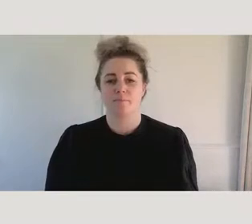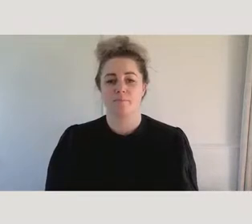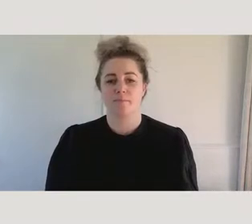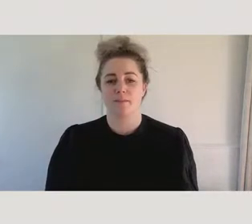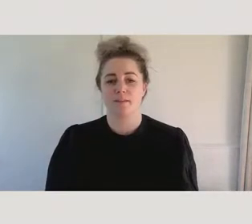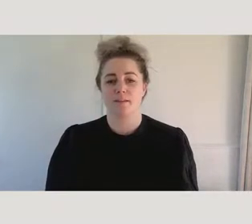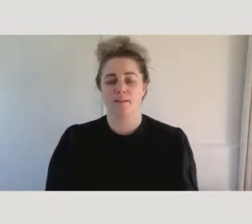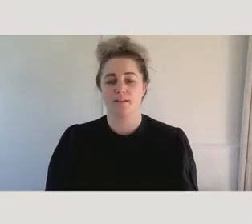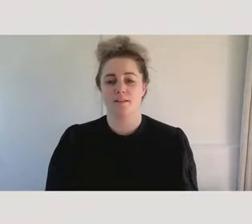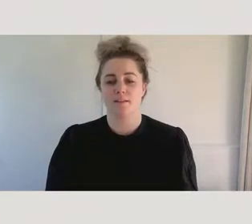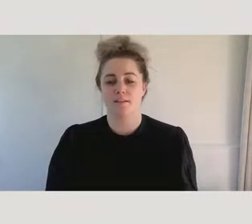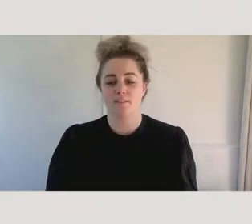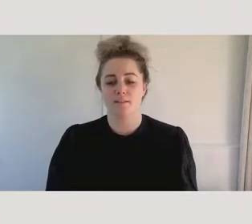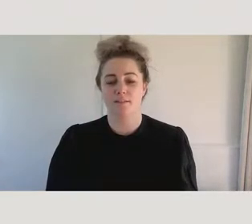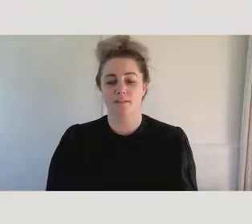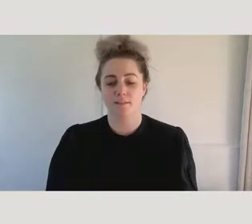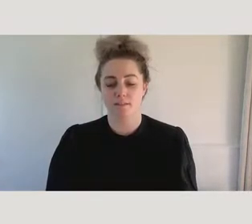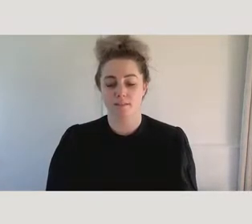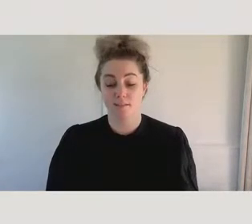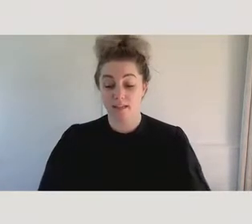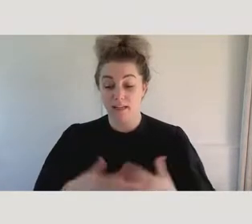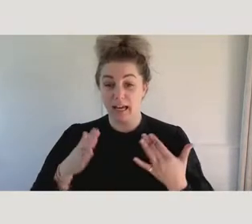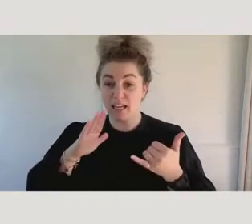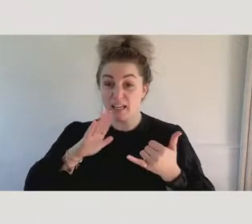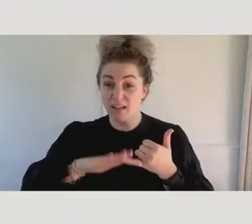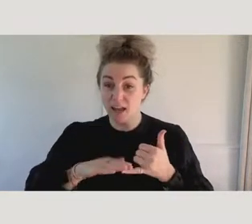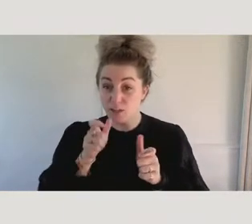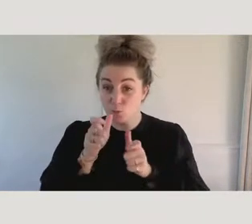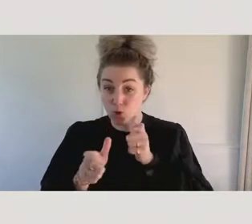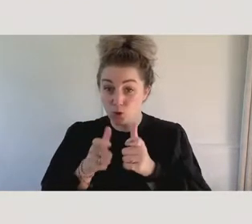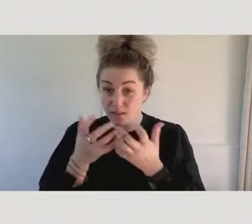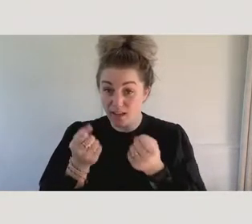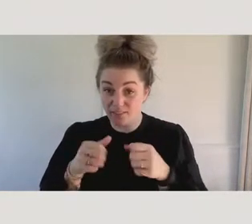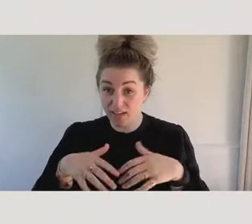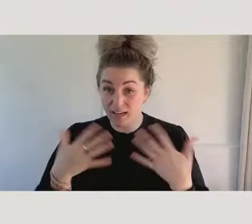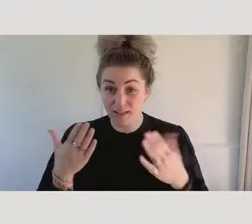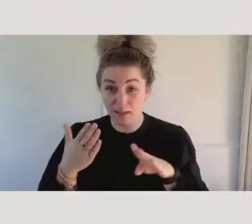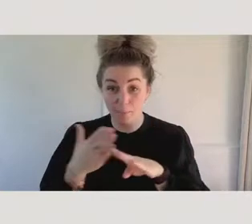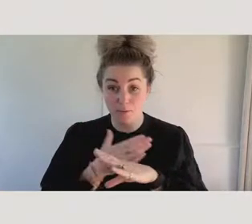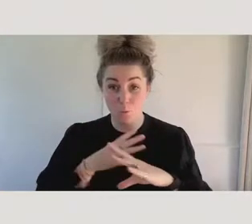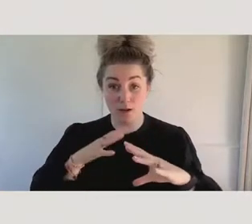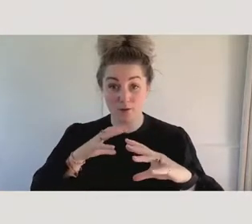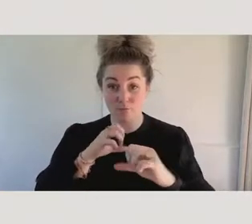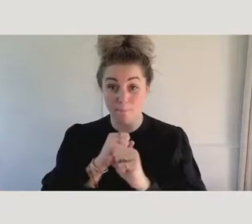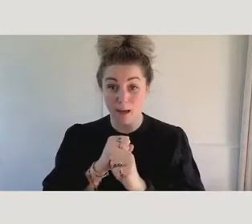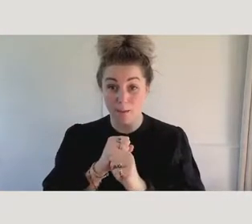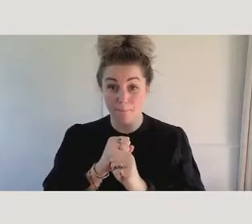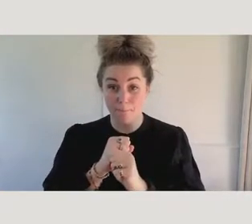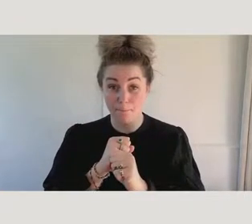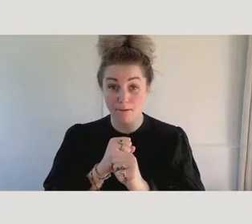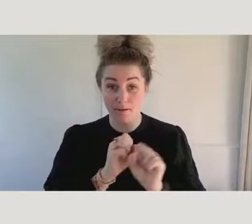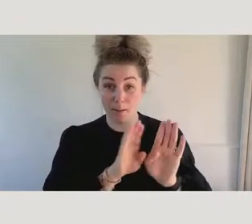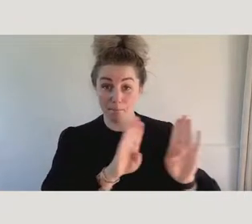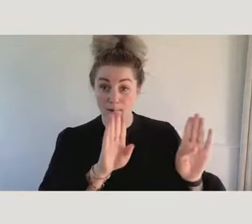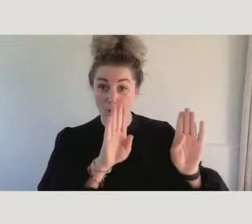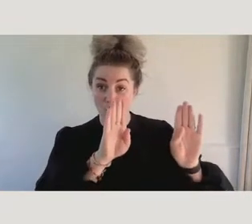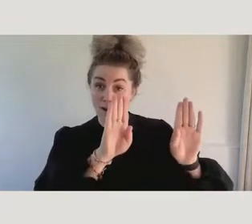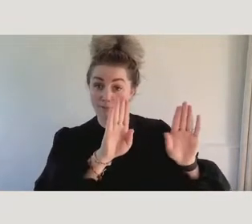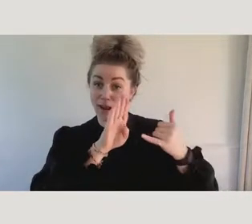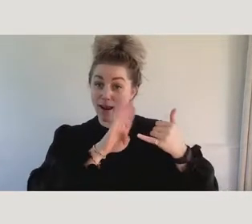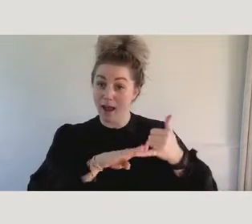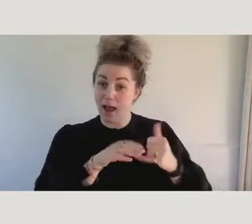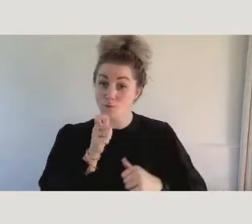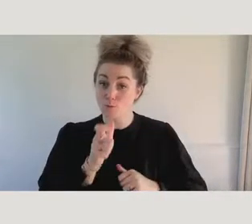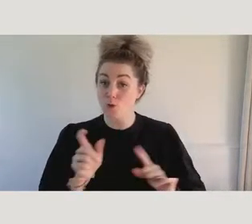foreign last words before we wrap up to our panel last words